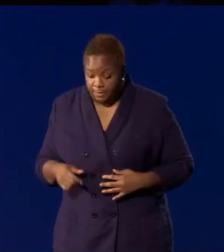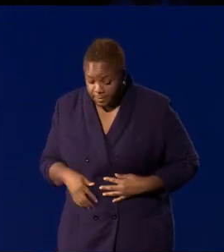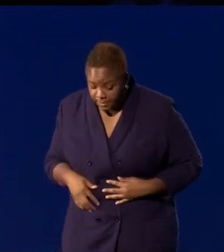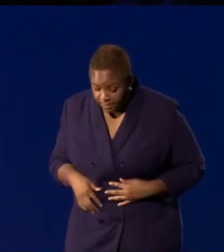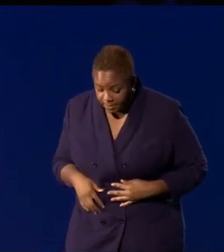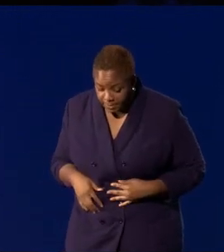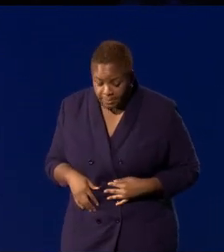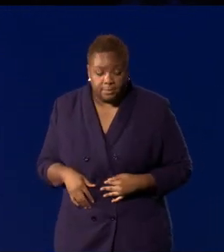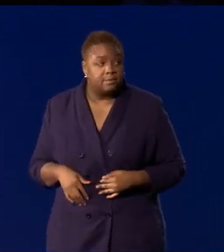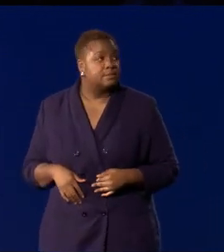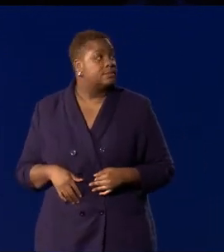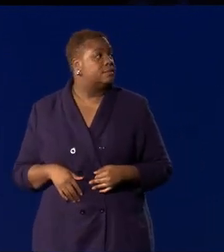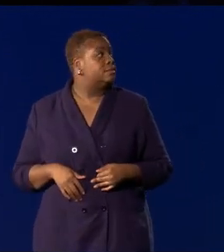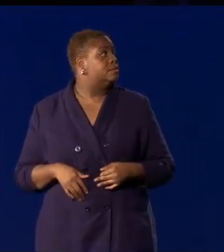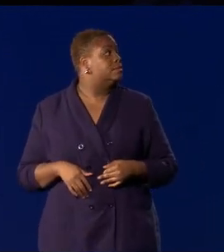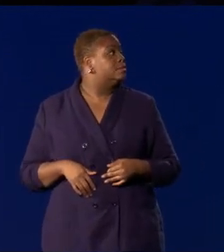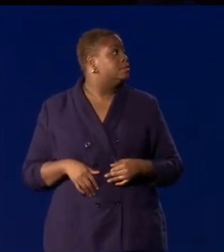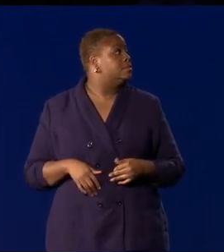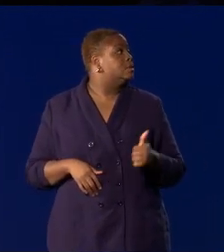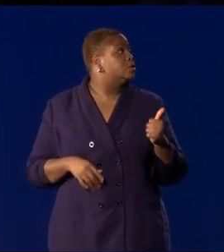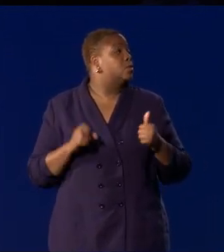right here. This is one of our